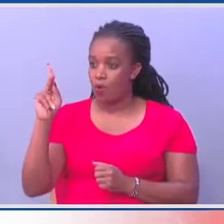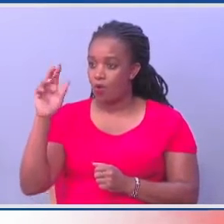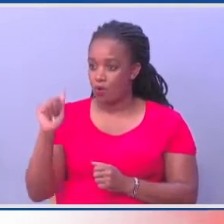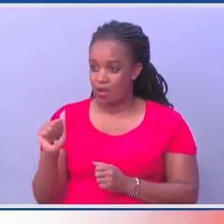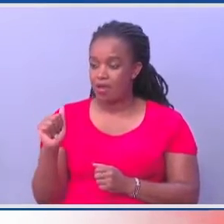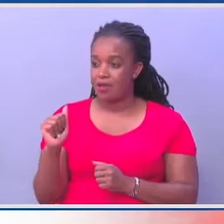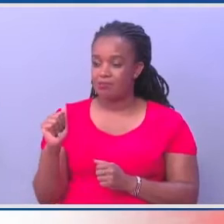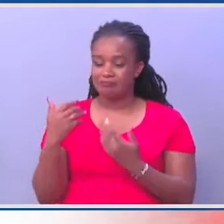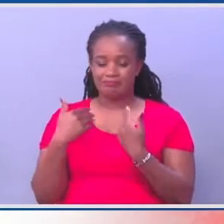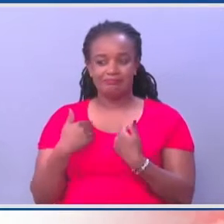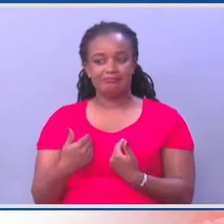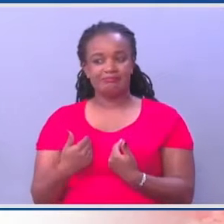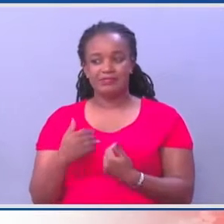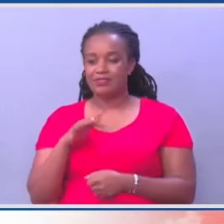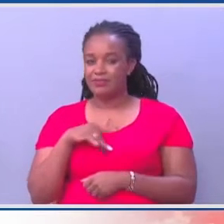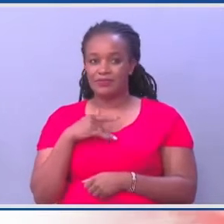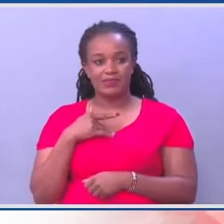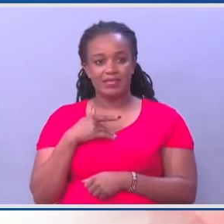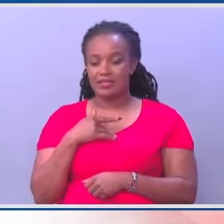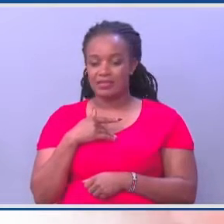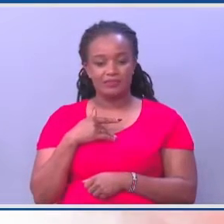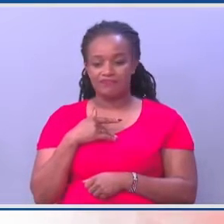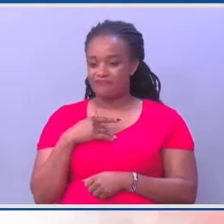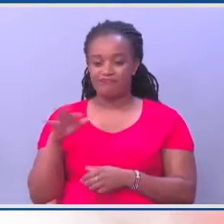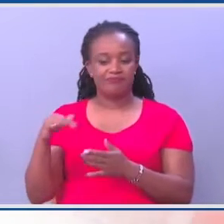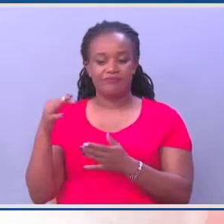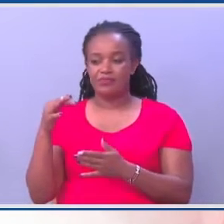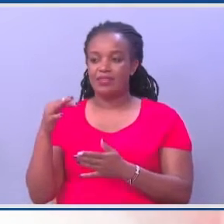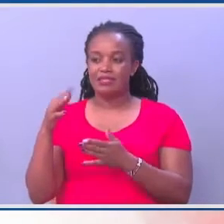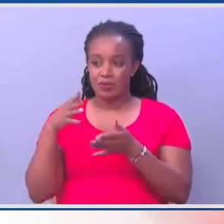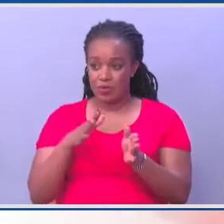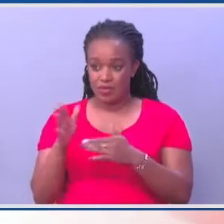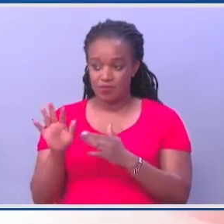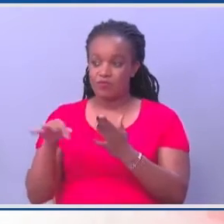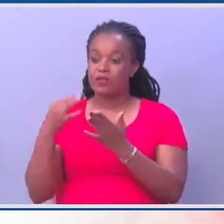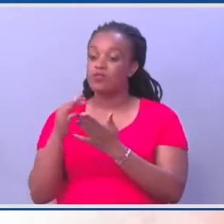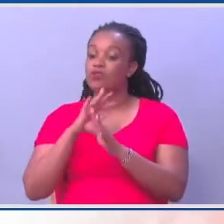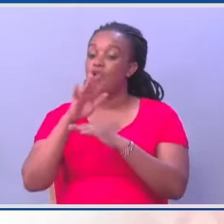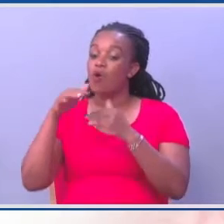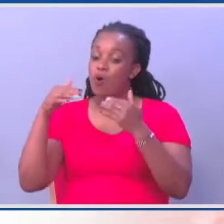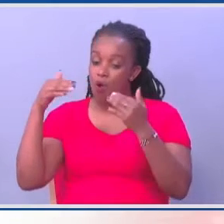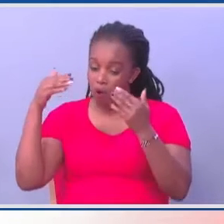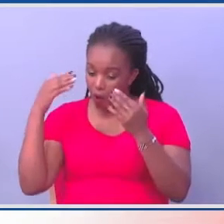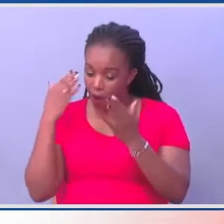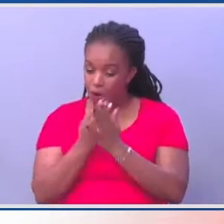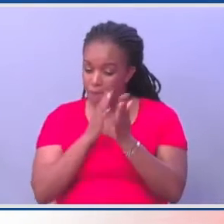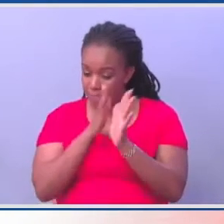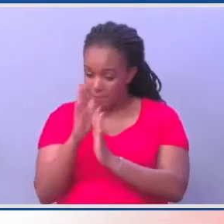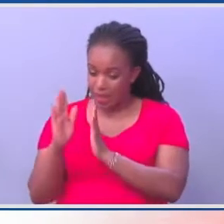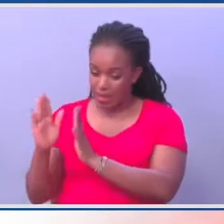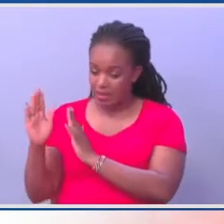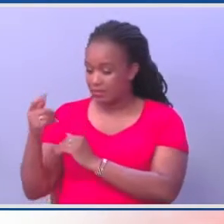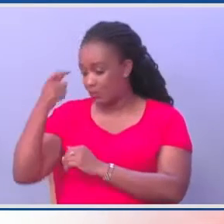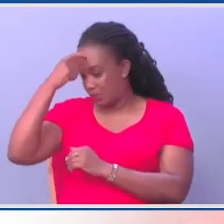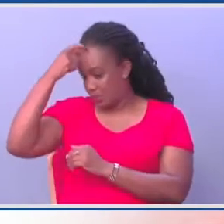me, is going nowhere. And he's aware of that also. So all his foot soldiers are in Tanga, while him